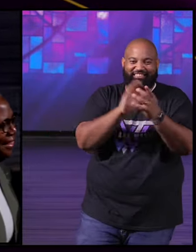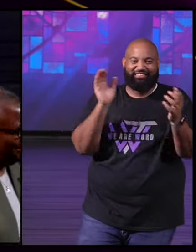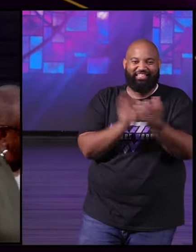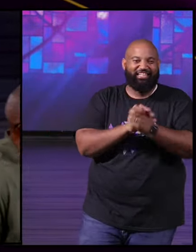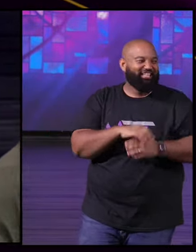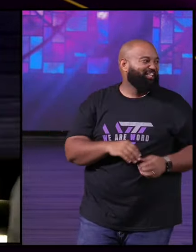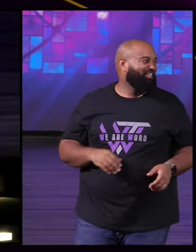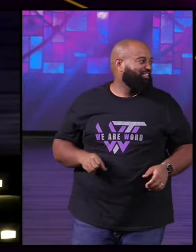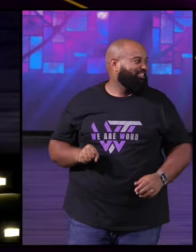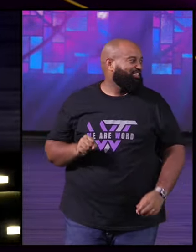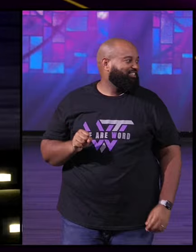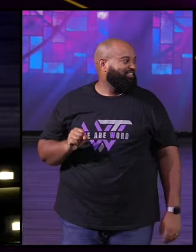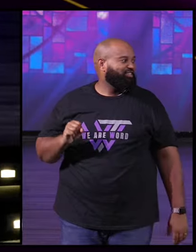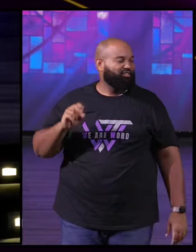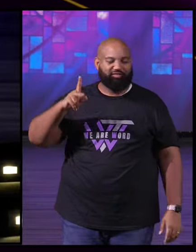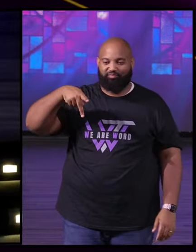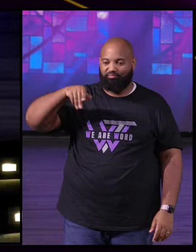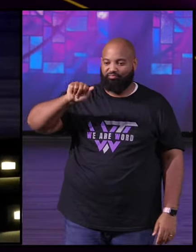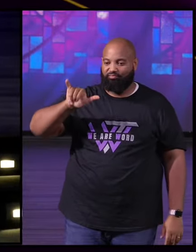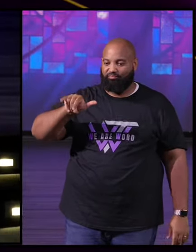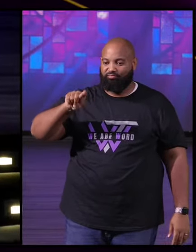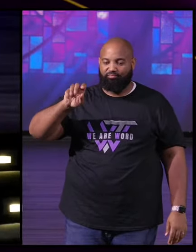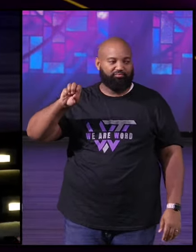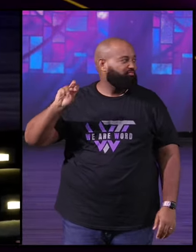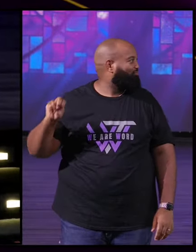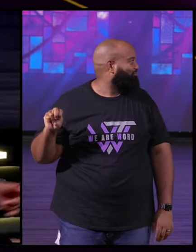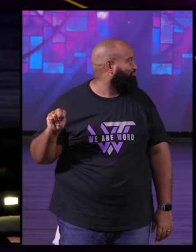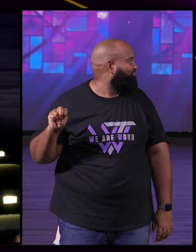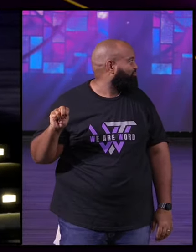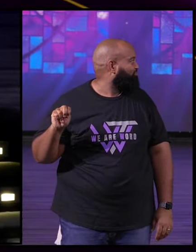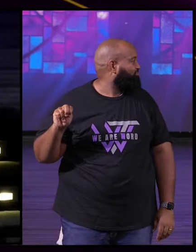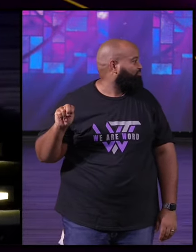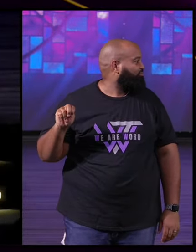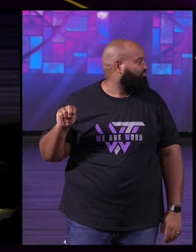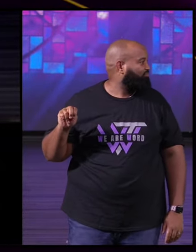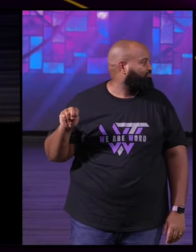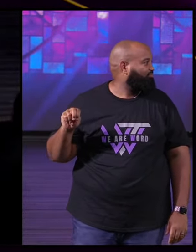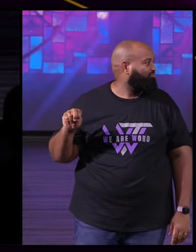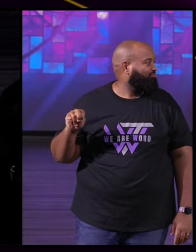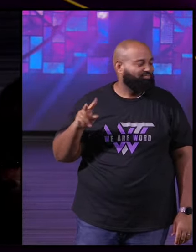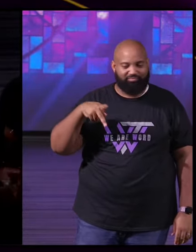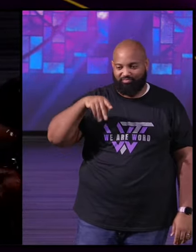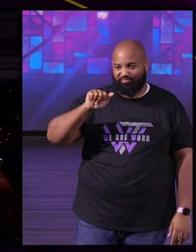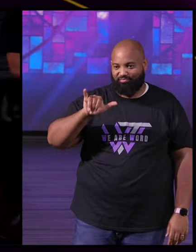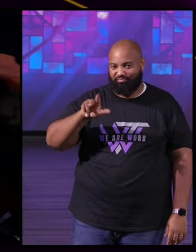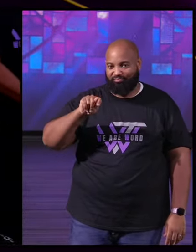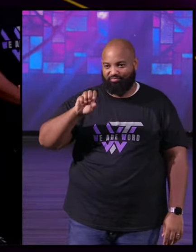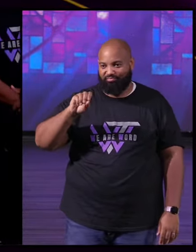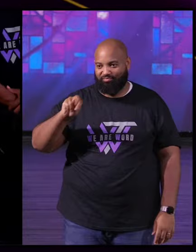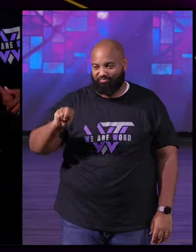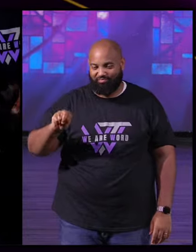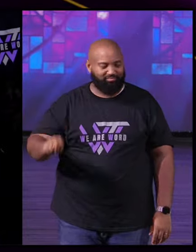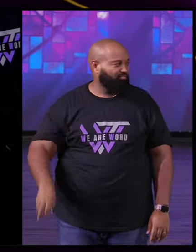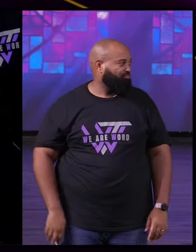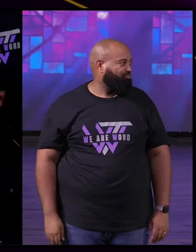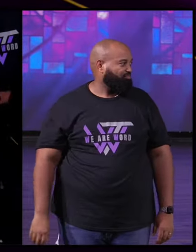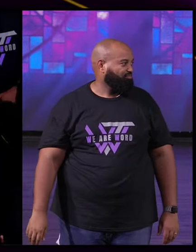Tell me your name. Peyton. Y'all, this is Peyton. Oh, this is, they're together? I'm so sorry. Cool, keep your family